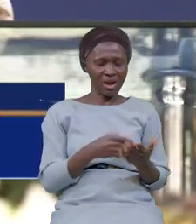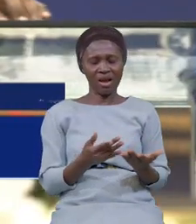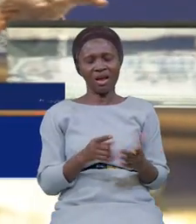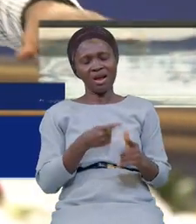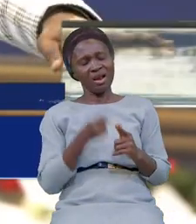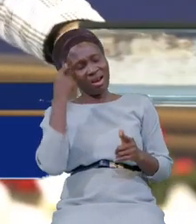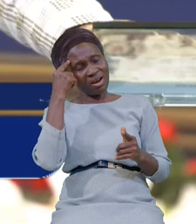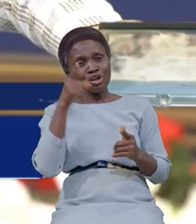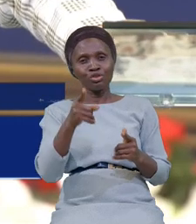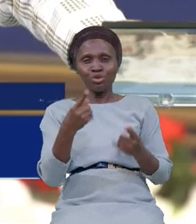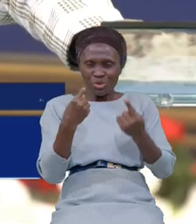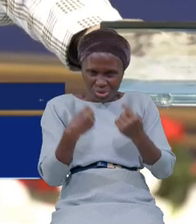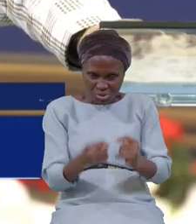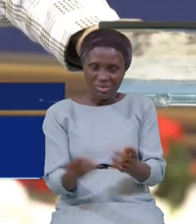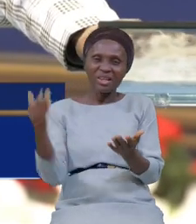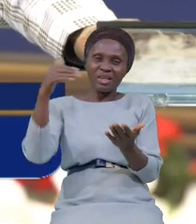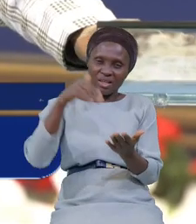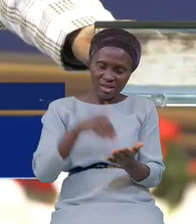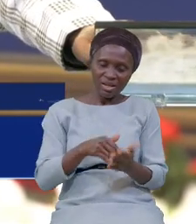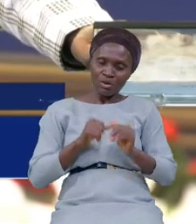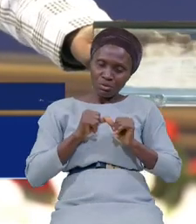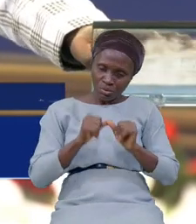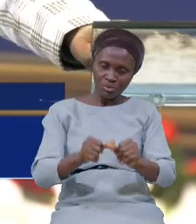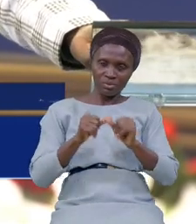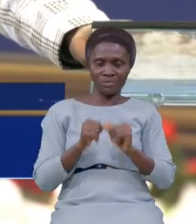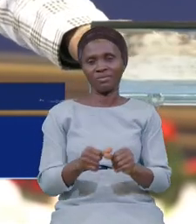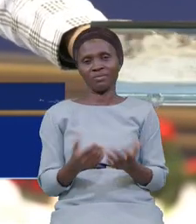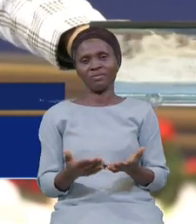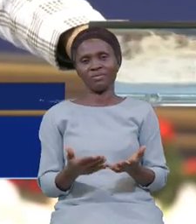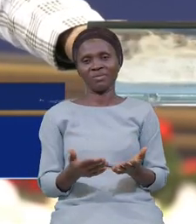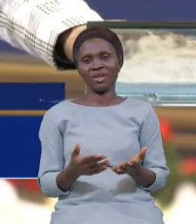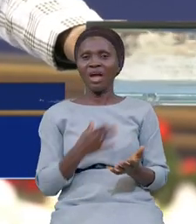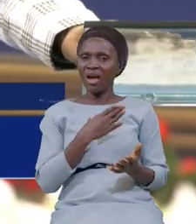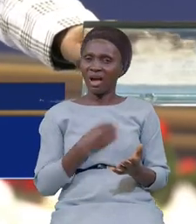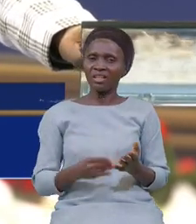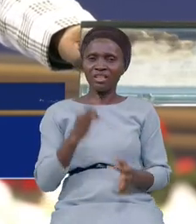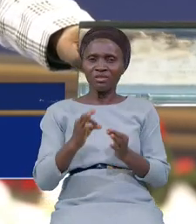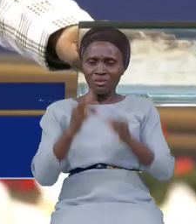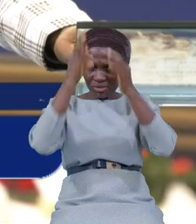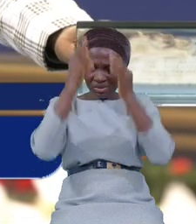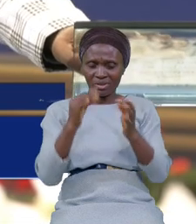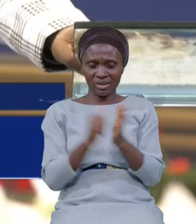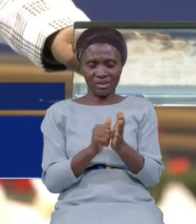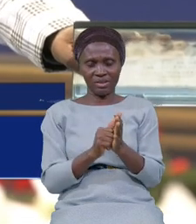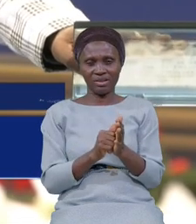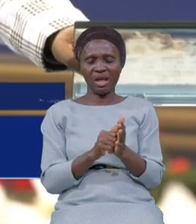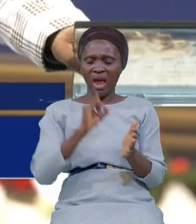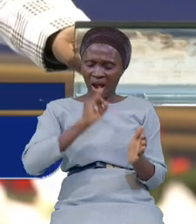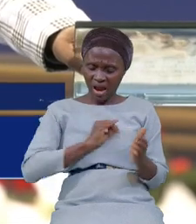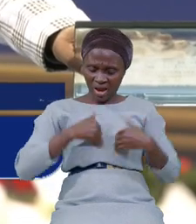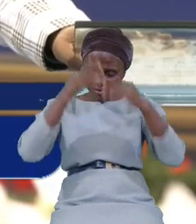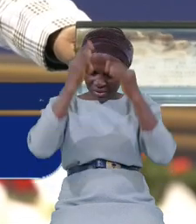wrong, and you're not giving up, and you say, I'm going to be a change maker. And then you